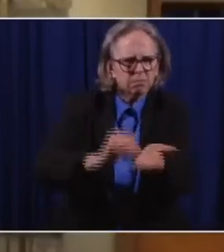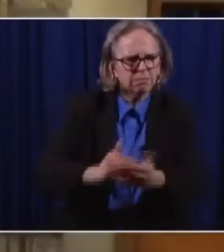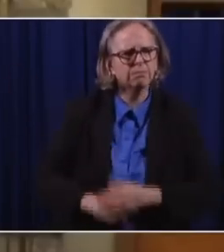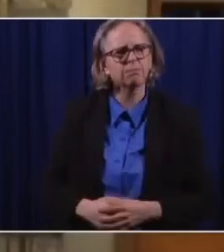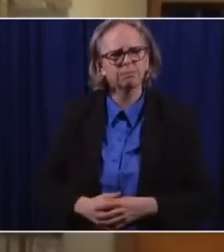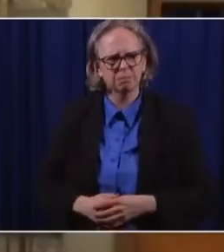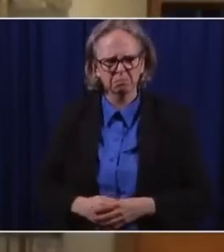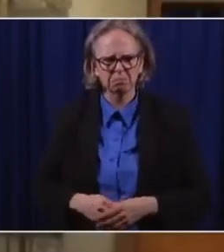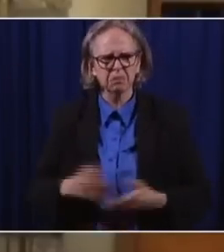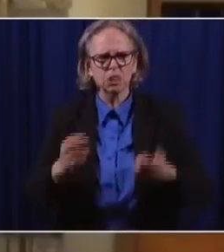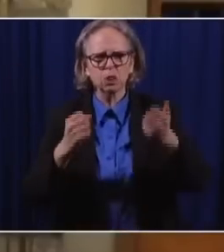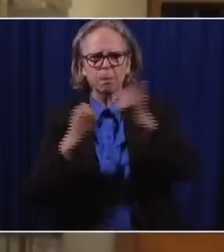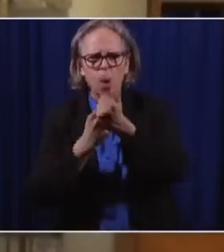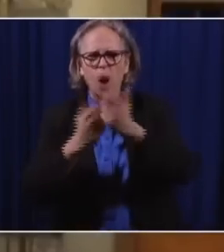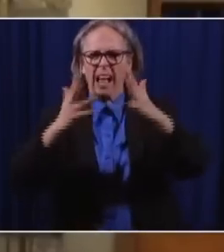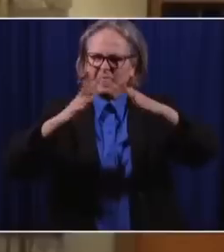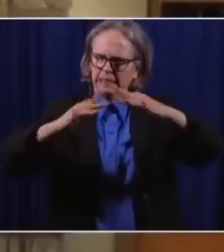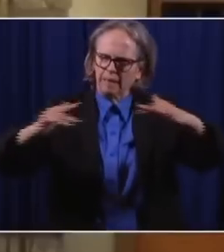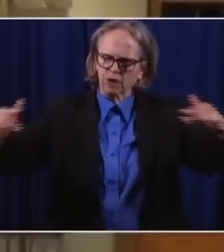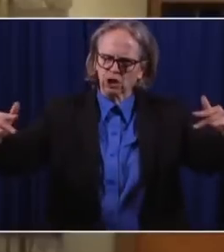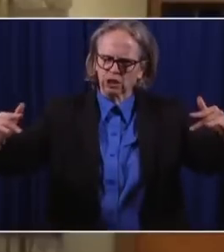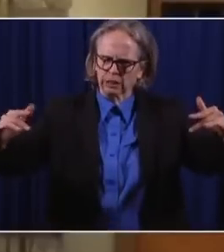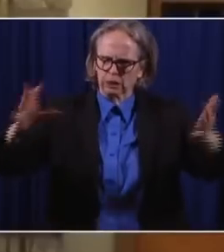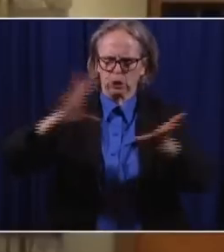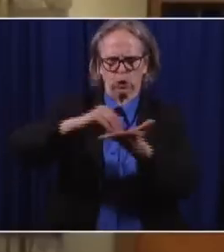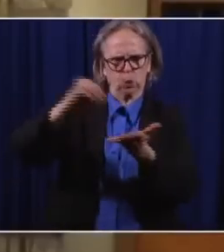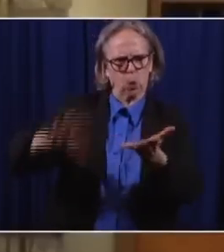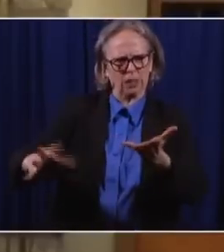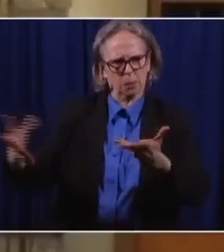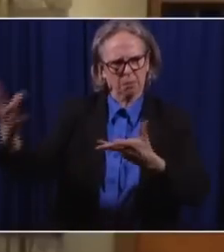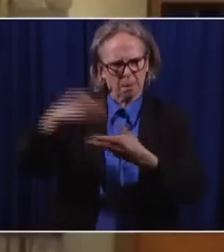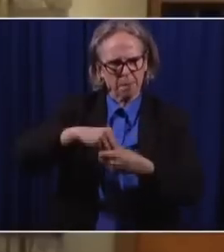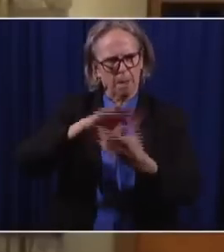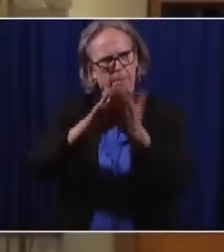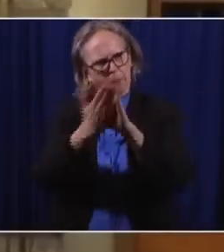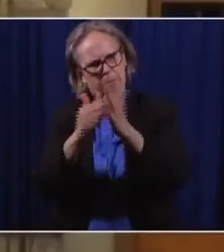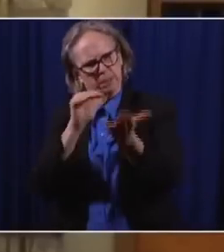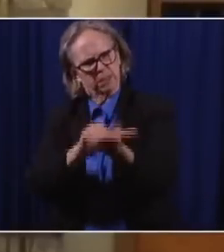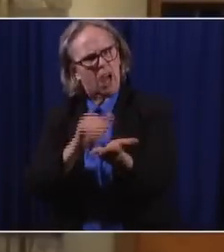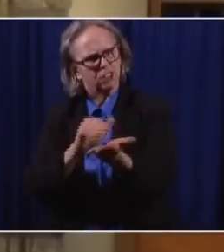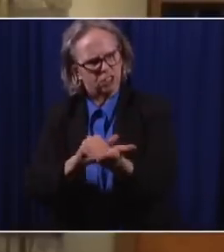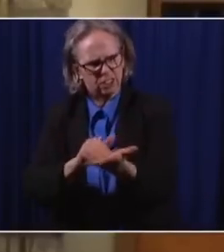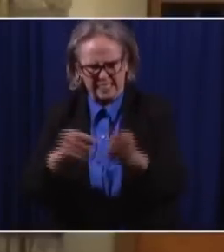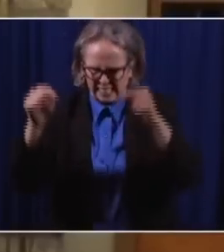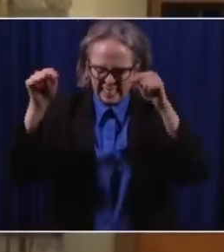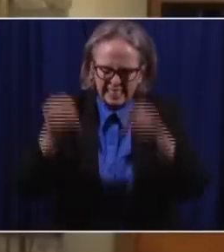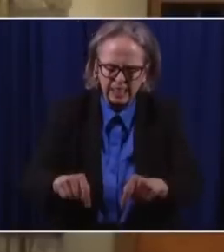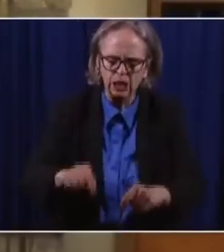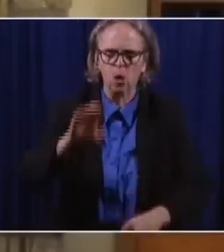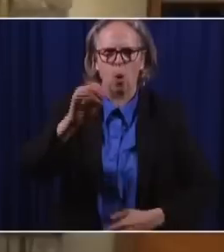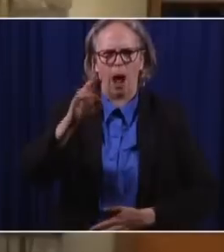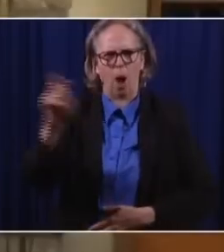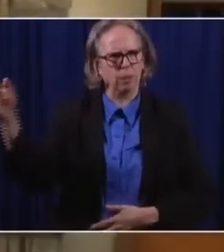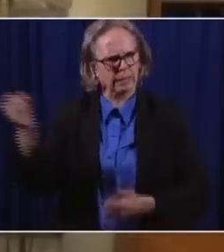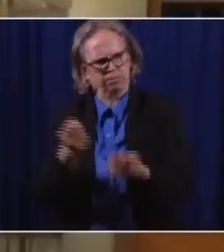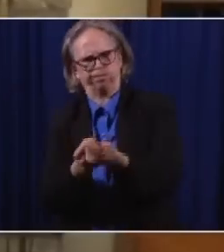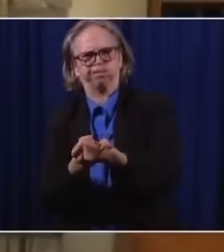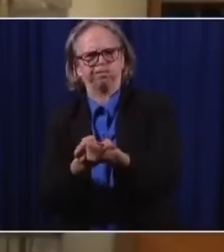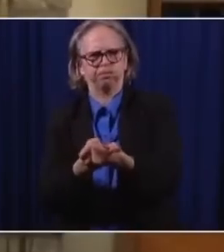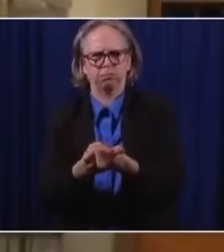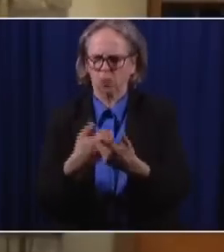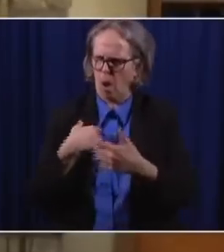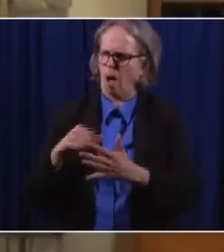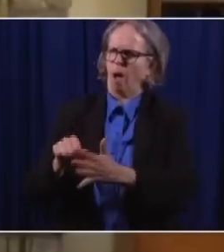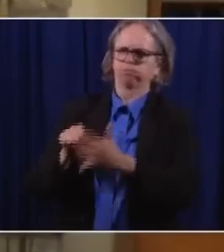diverse students as they study to become physicians practicing right here in the state of Ohio. Dr. Vanderhoff is